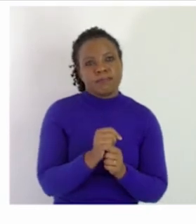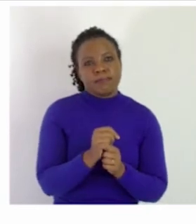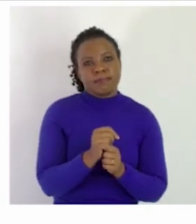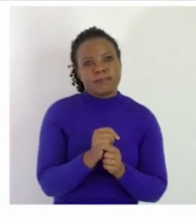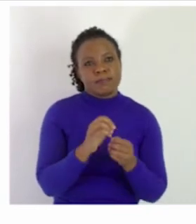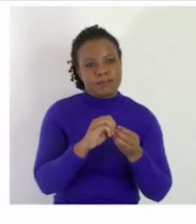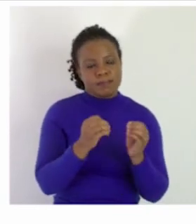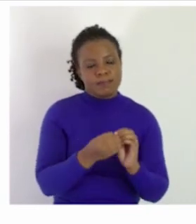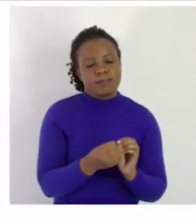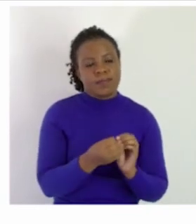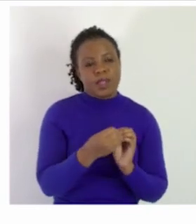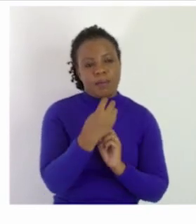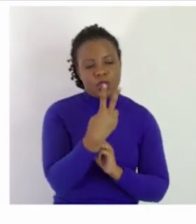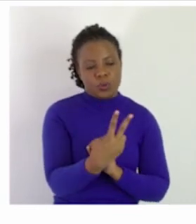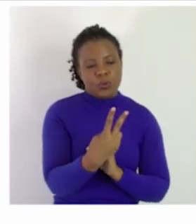Number two,